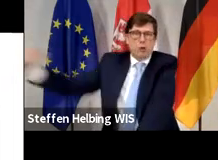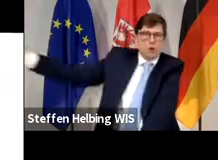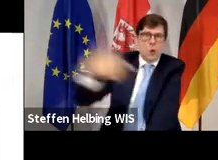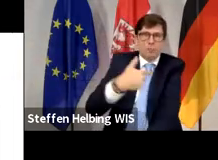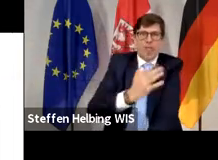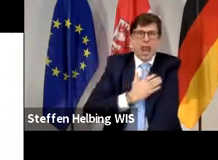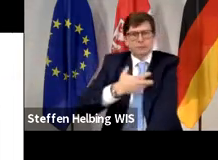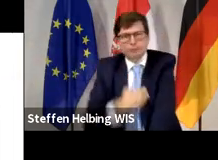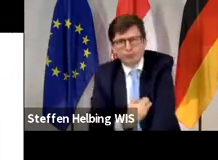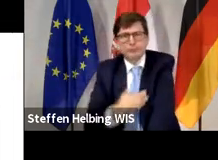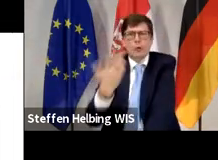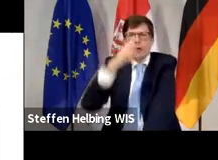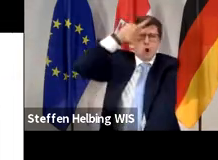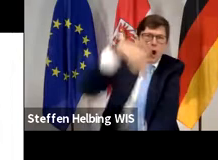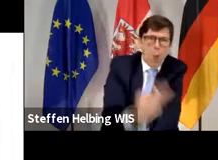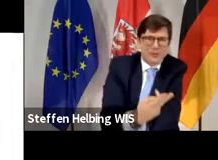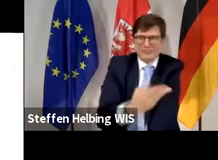the watch is programmed that there will be